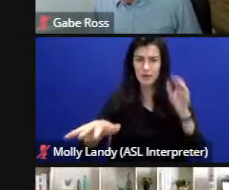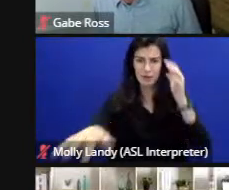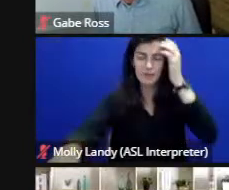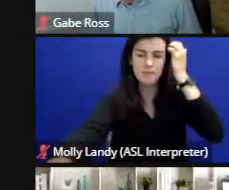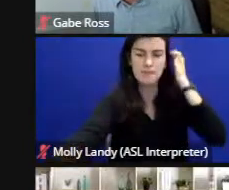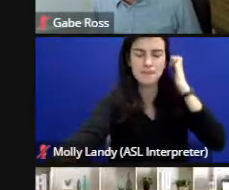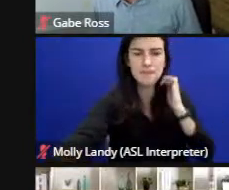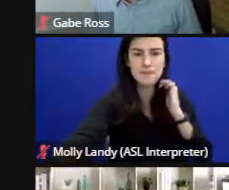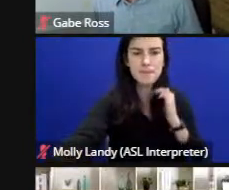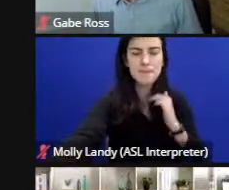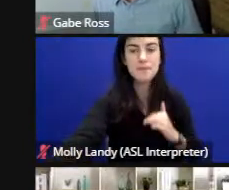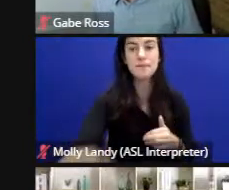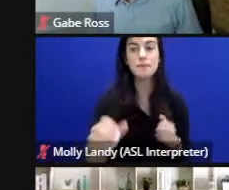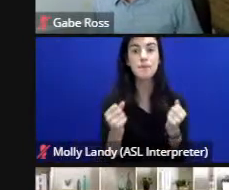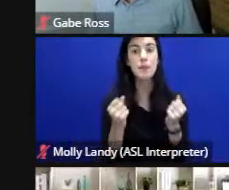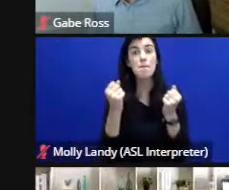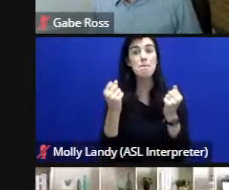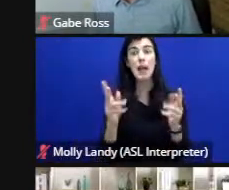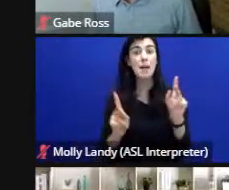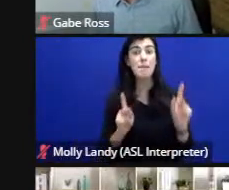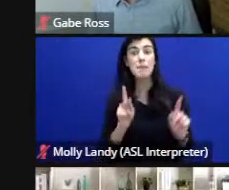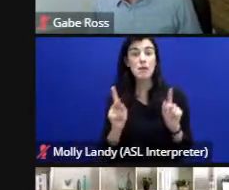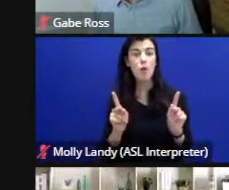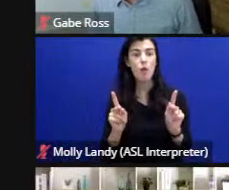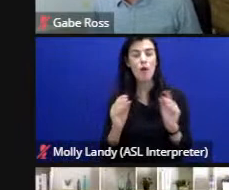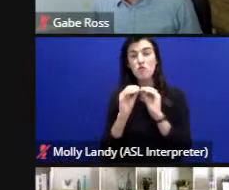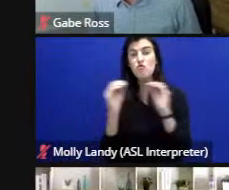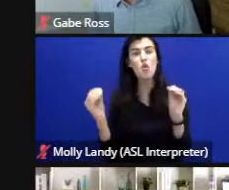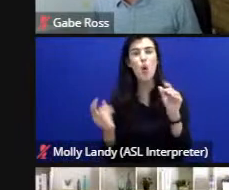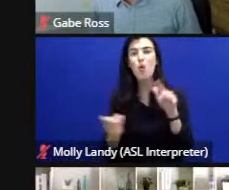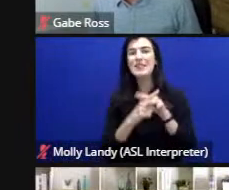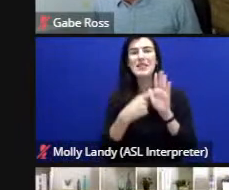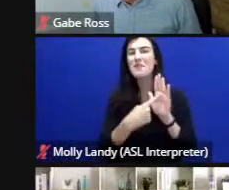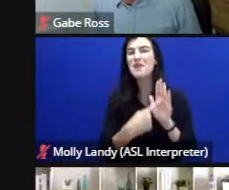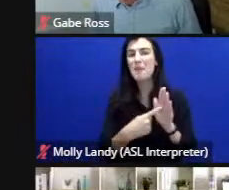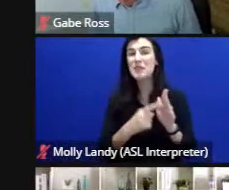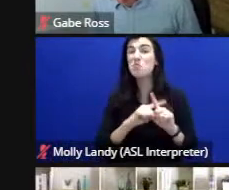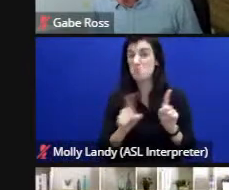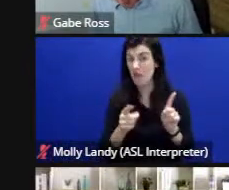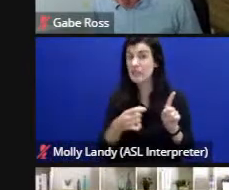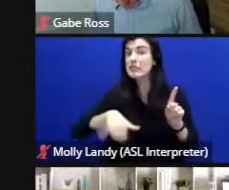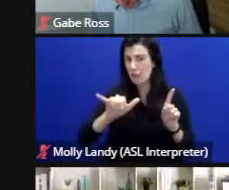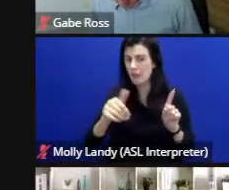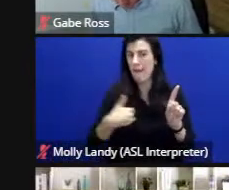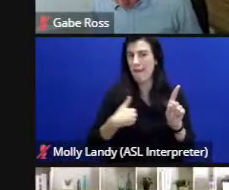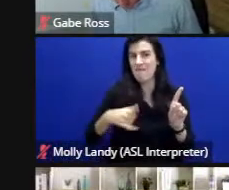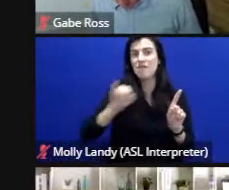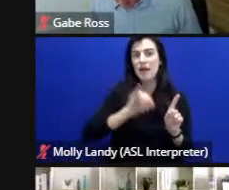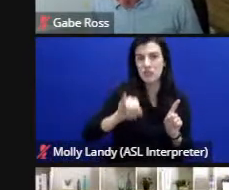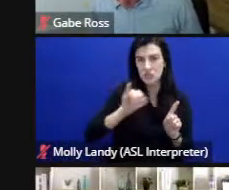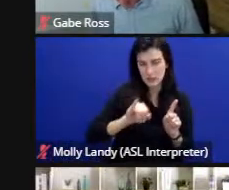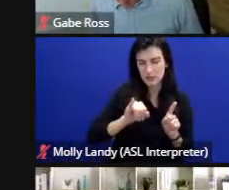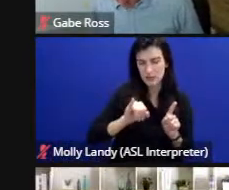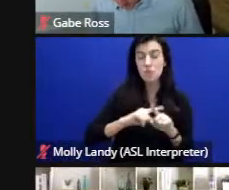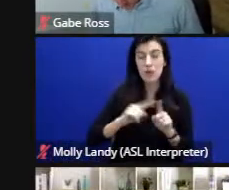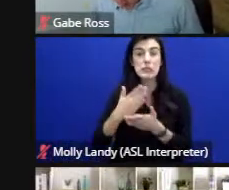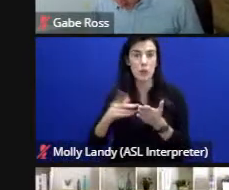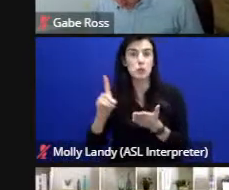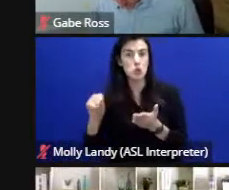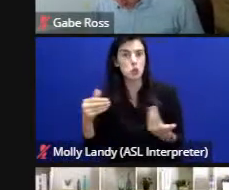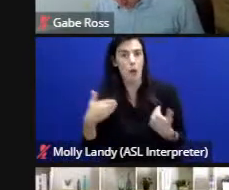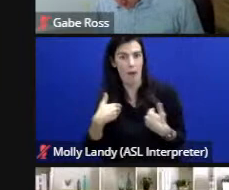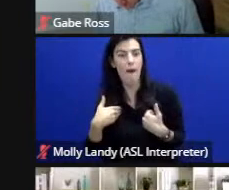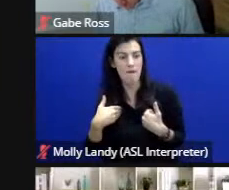Many people don't have any symptoms at all when they get infected, but some people do. As more people develop COVID-19 and the